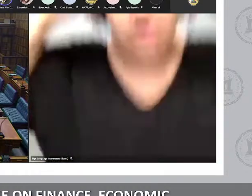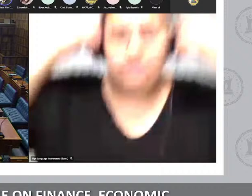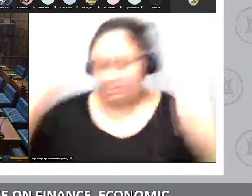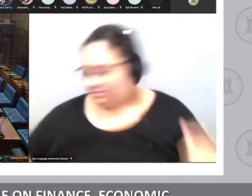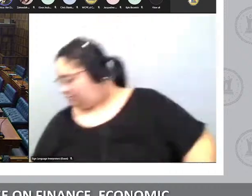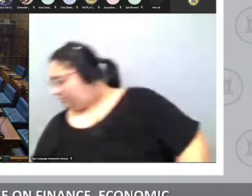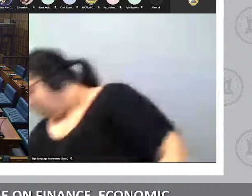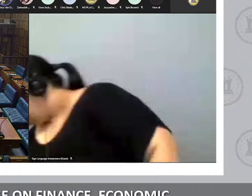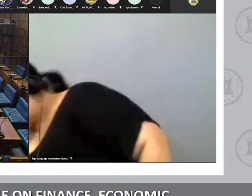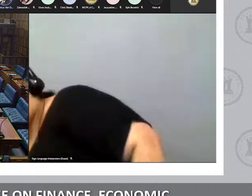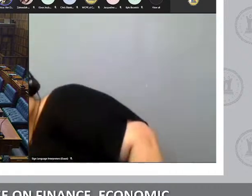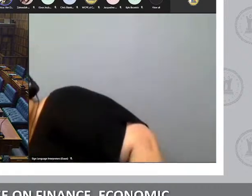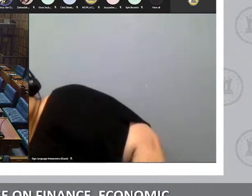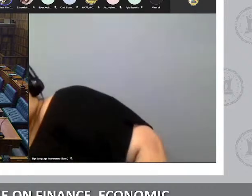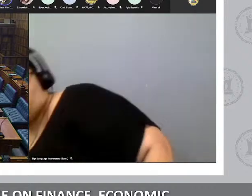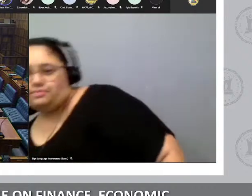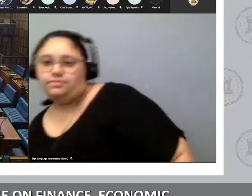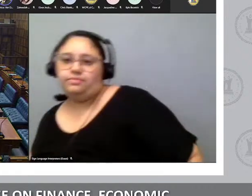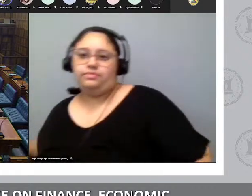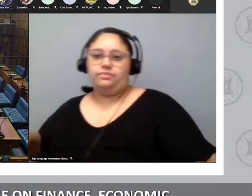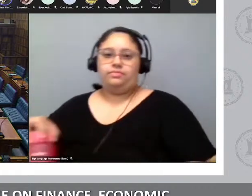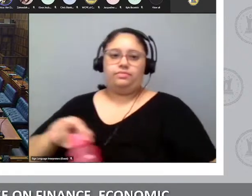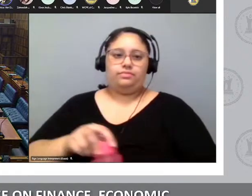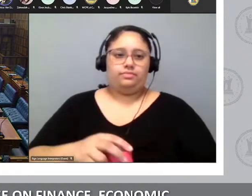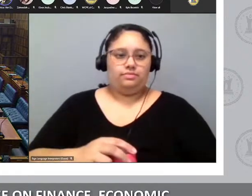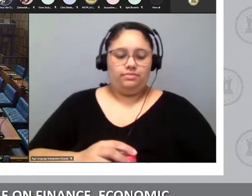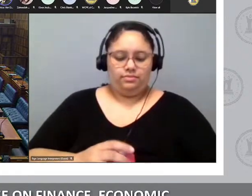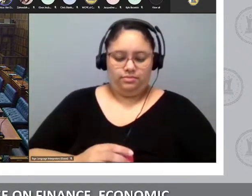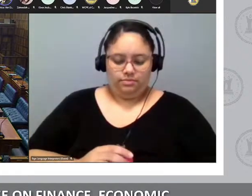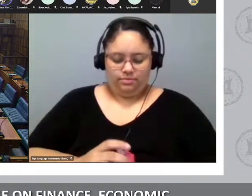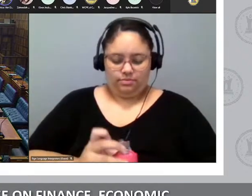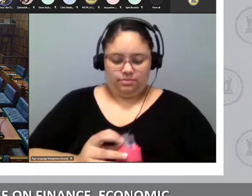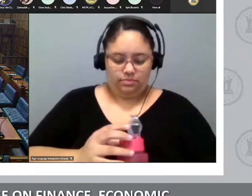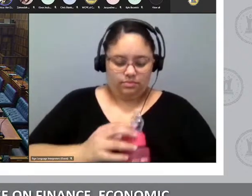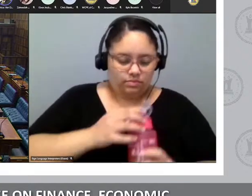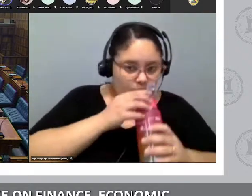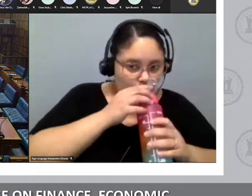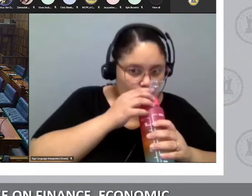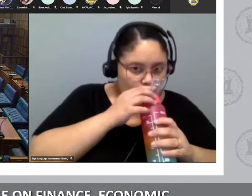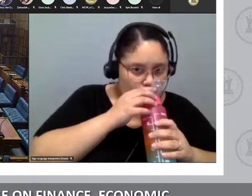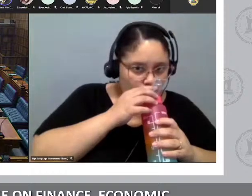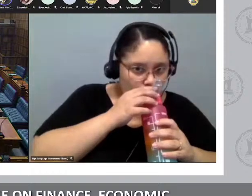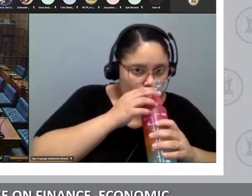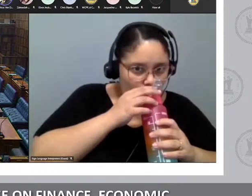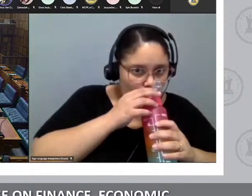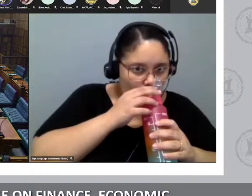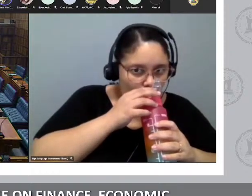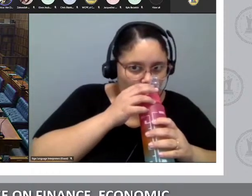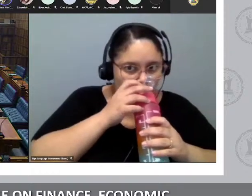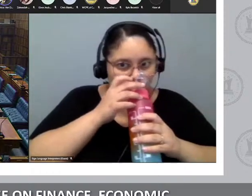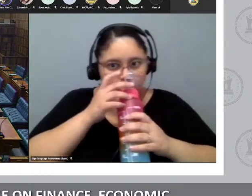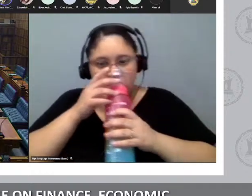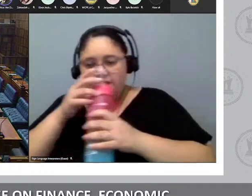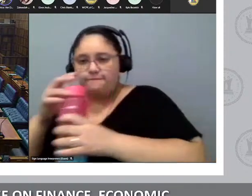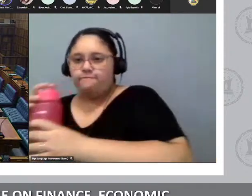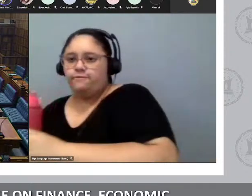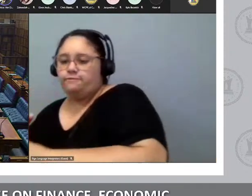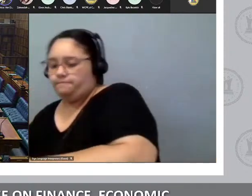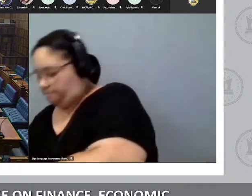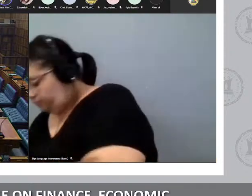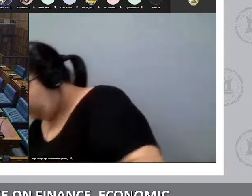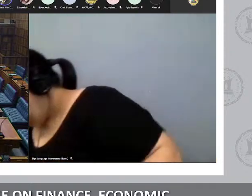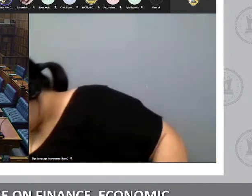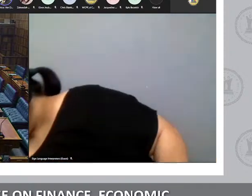between every two uh containers that were handled there were a few minutes that went past where the Gantry was